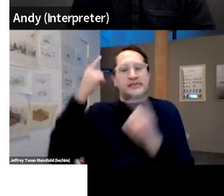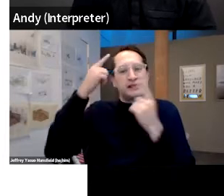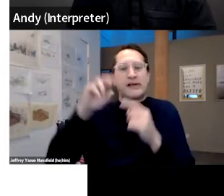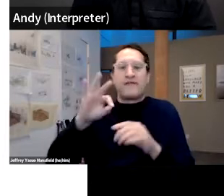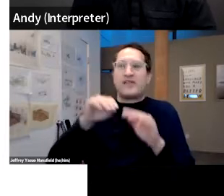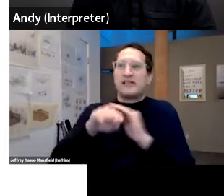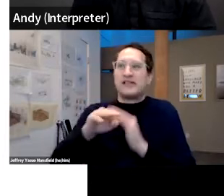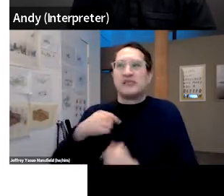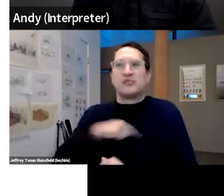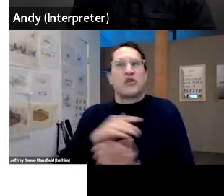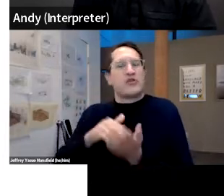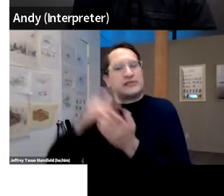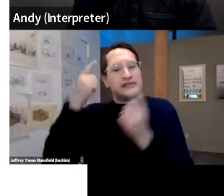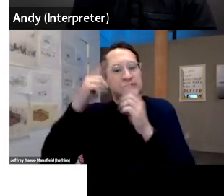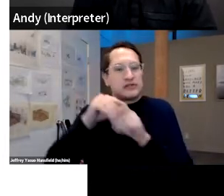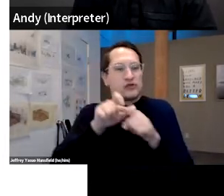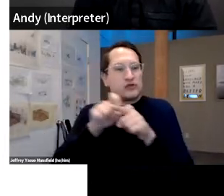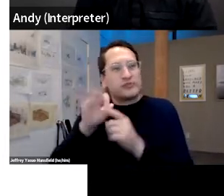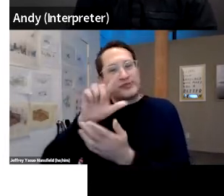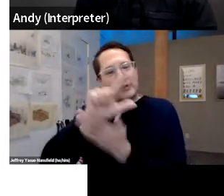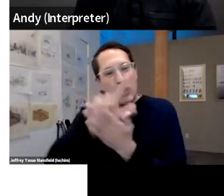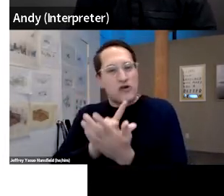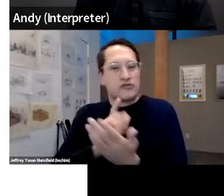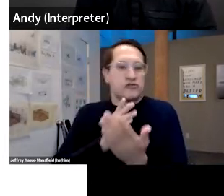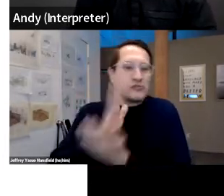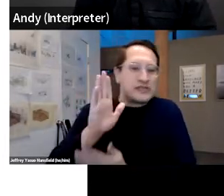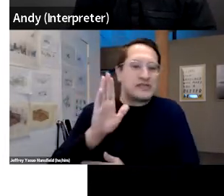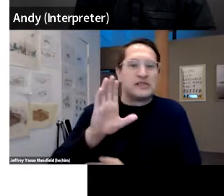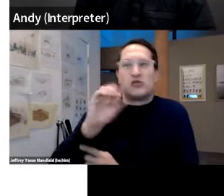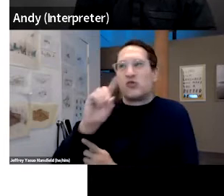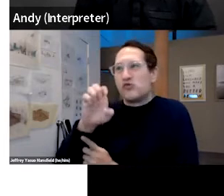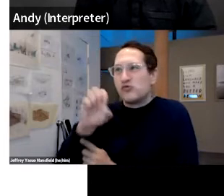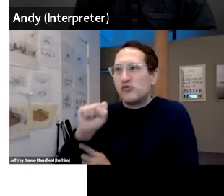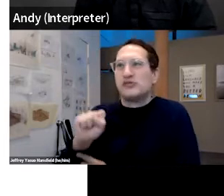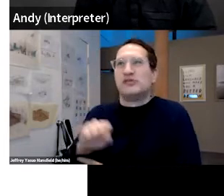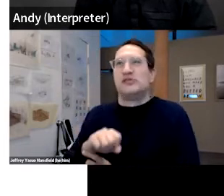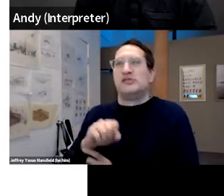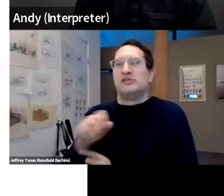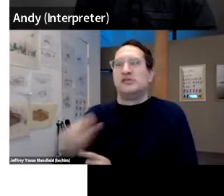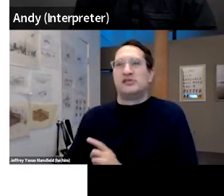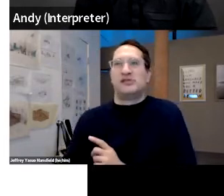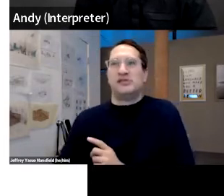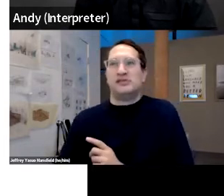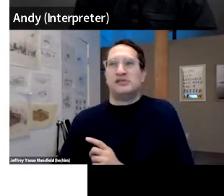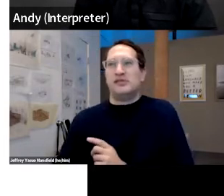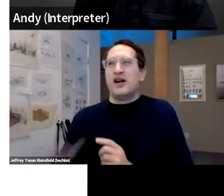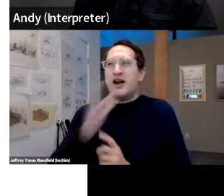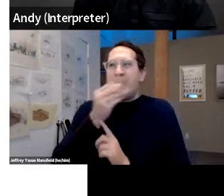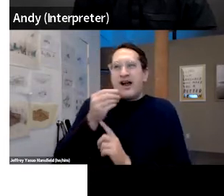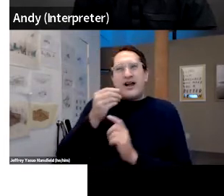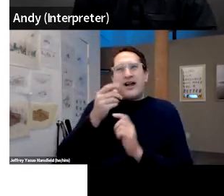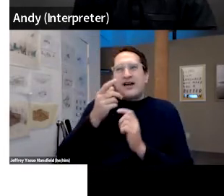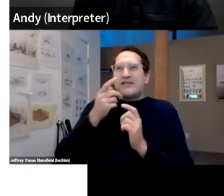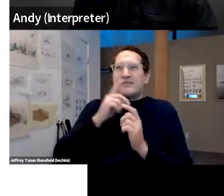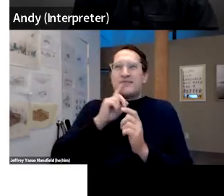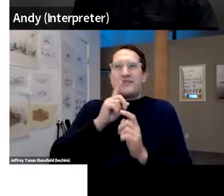But as we typically think through accessibility, we often think in terms of laws, rights, codes, and the